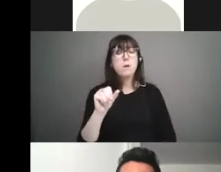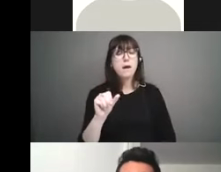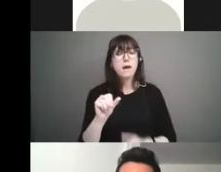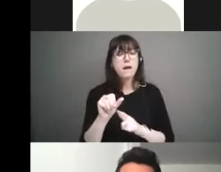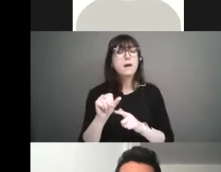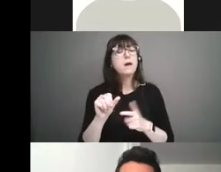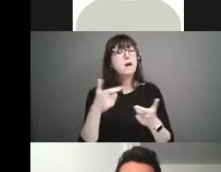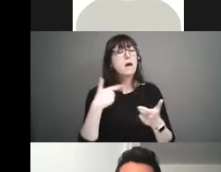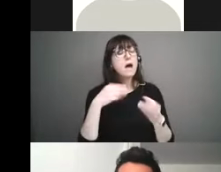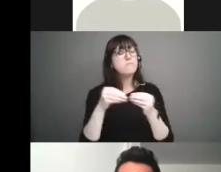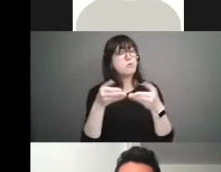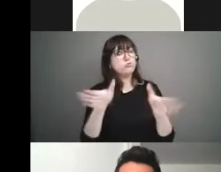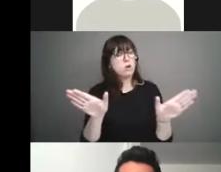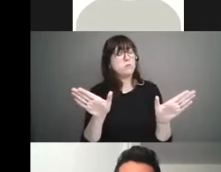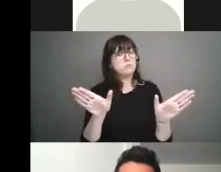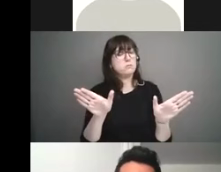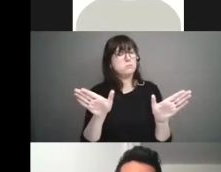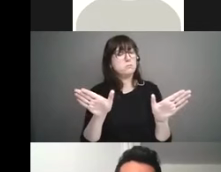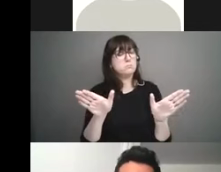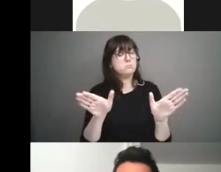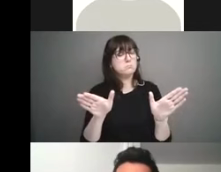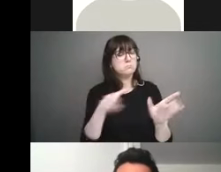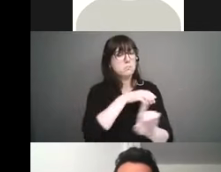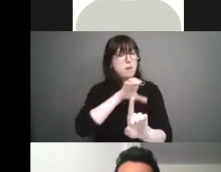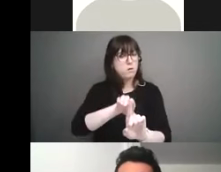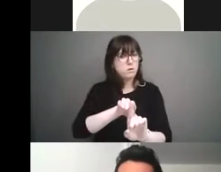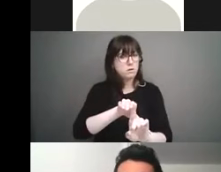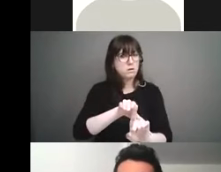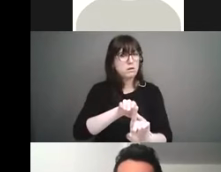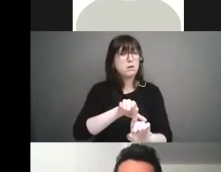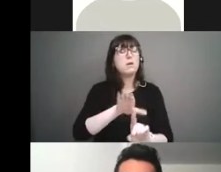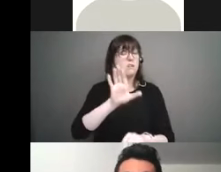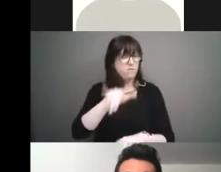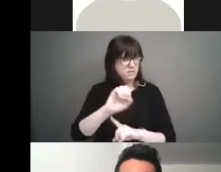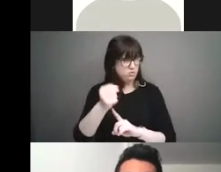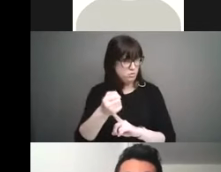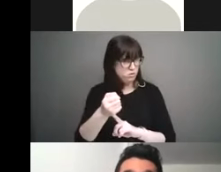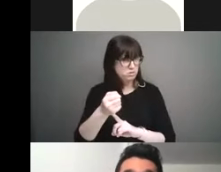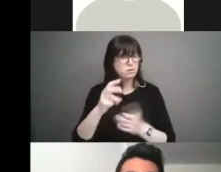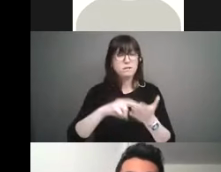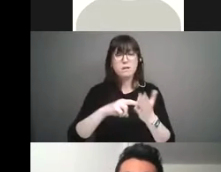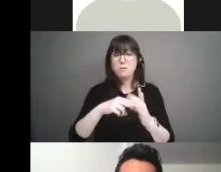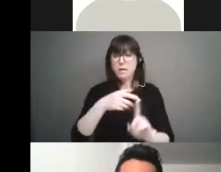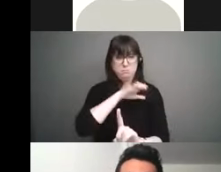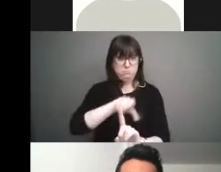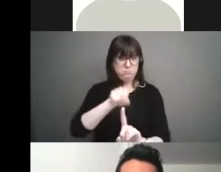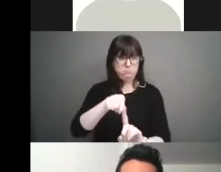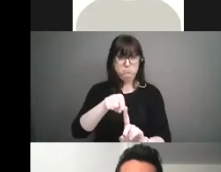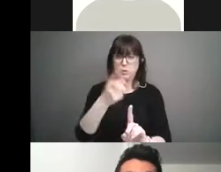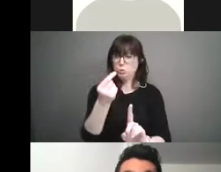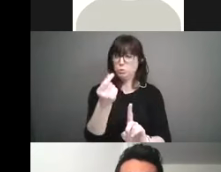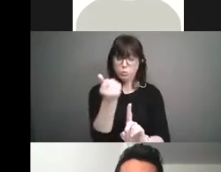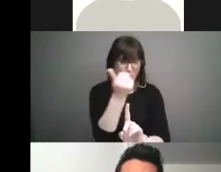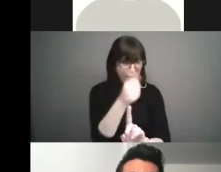general powers more broadly, and in those circumstances, the attorney will have the power to do anything on